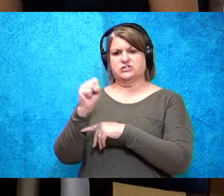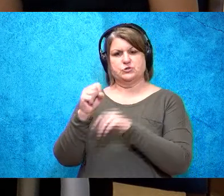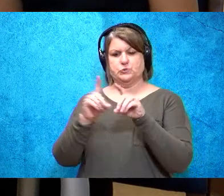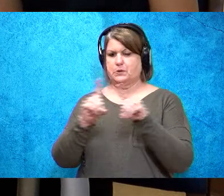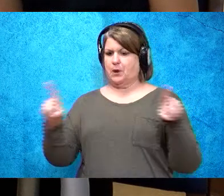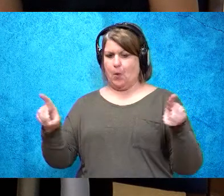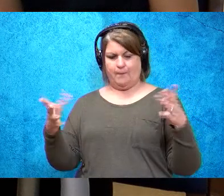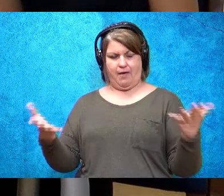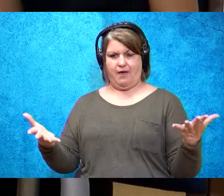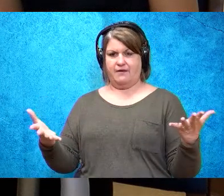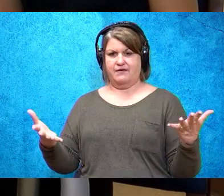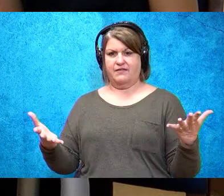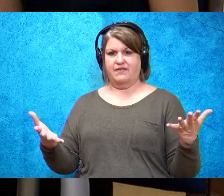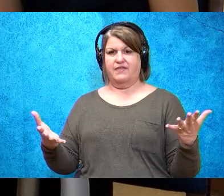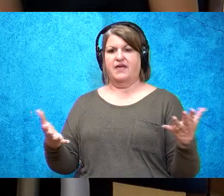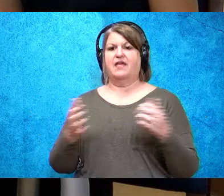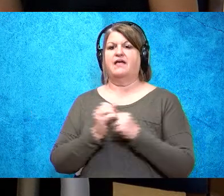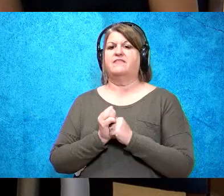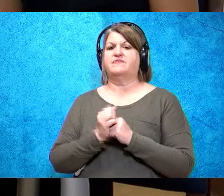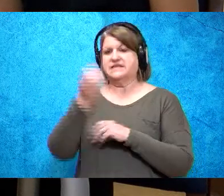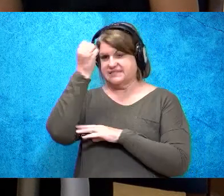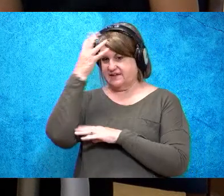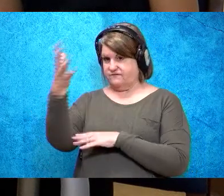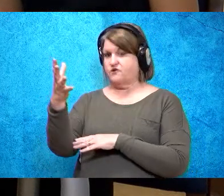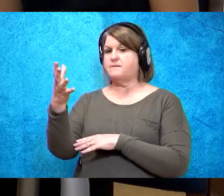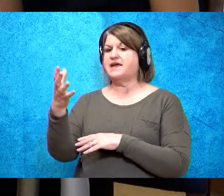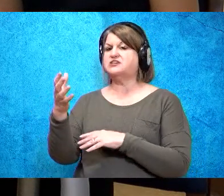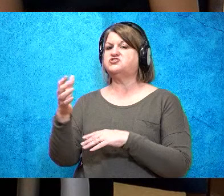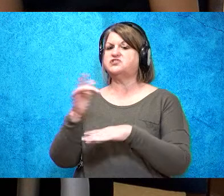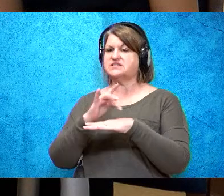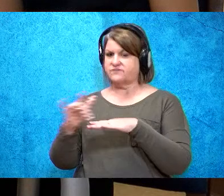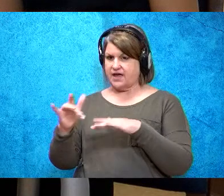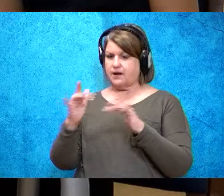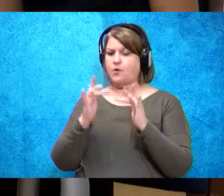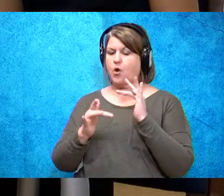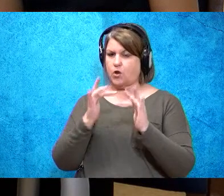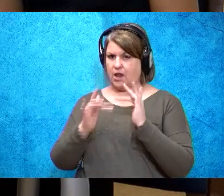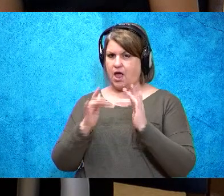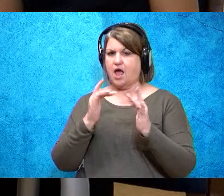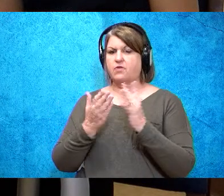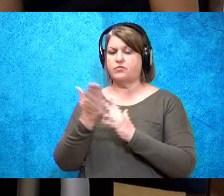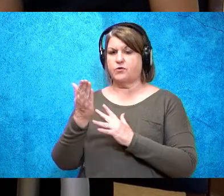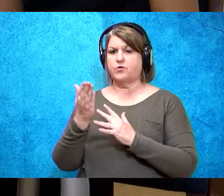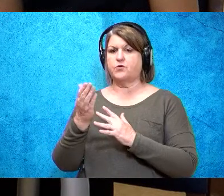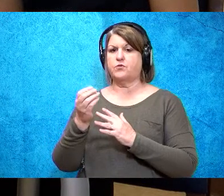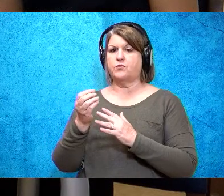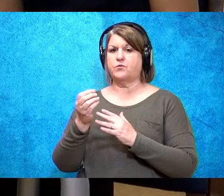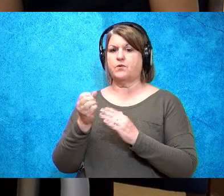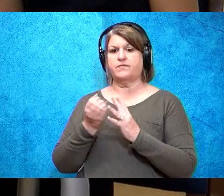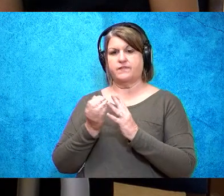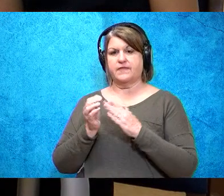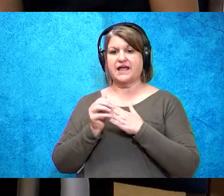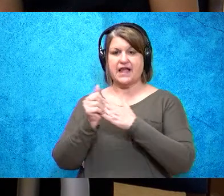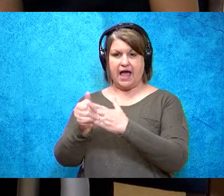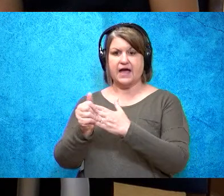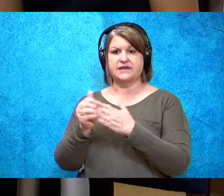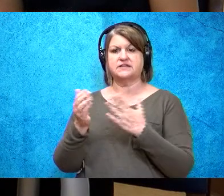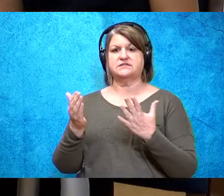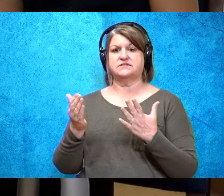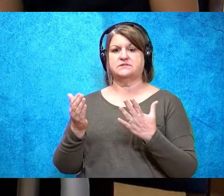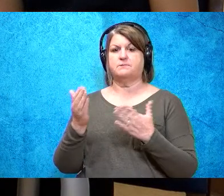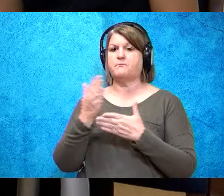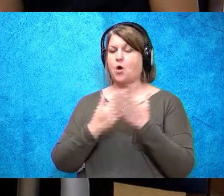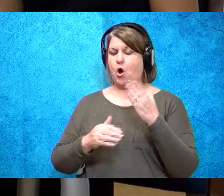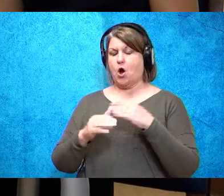information is available online. It is. Through the guidance part of the